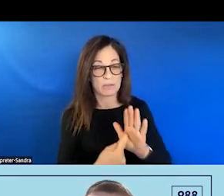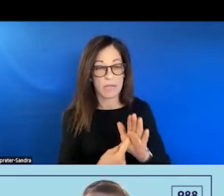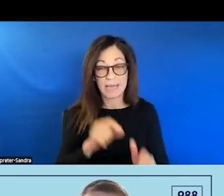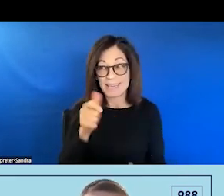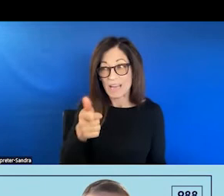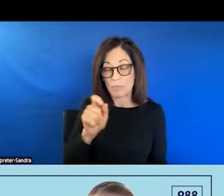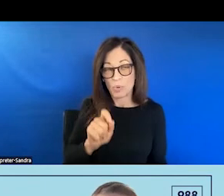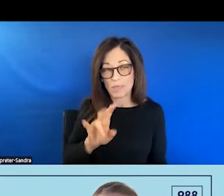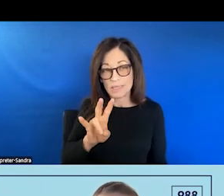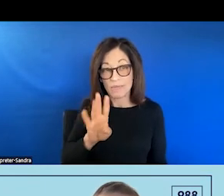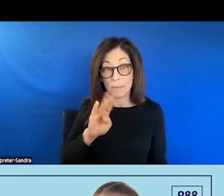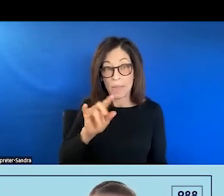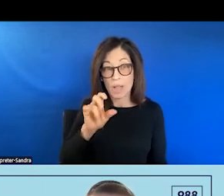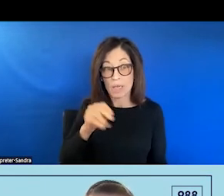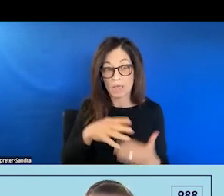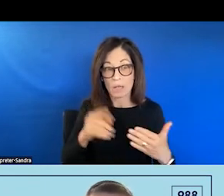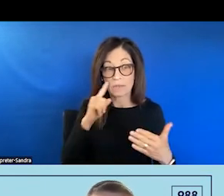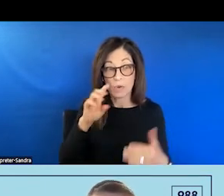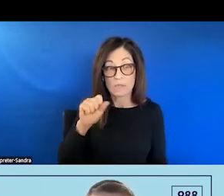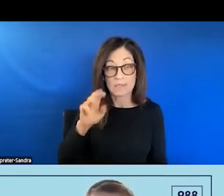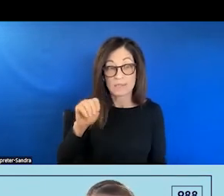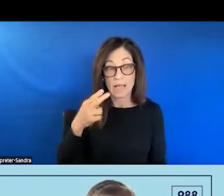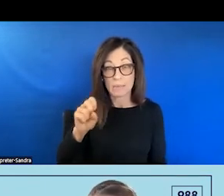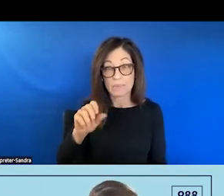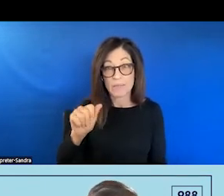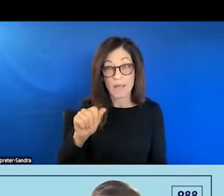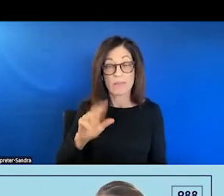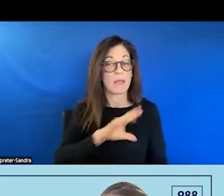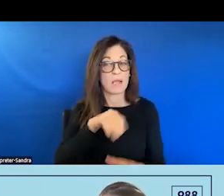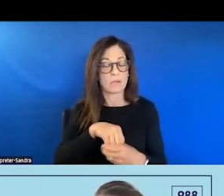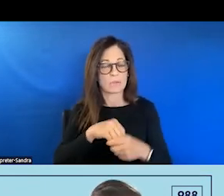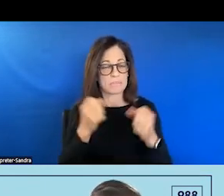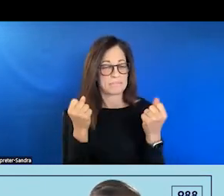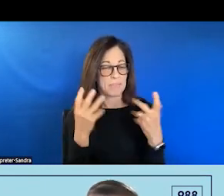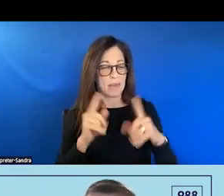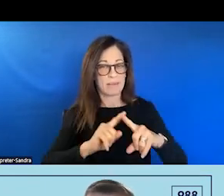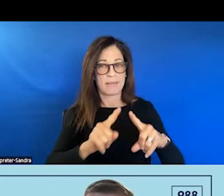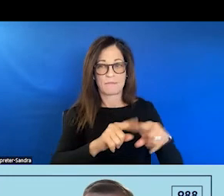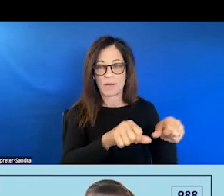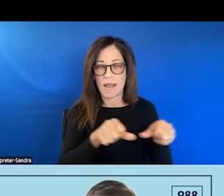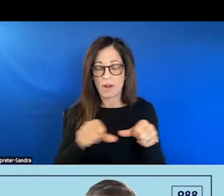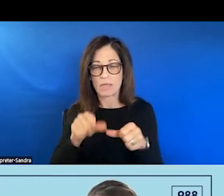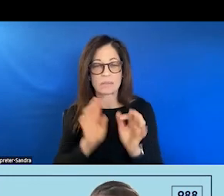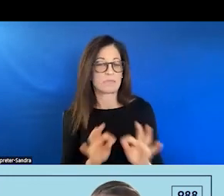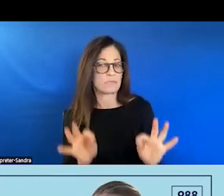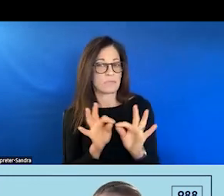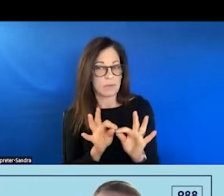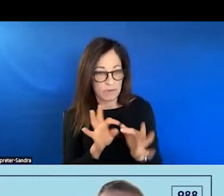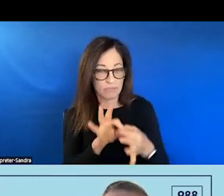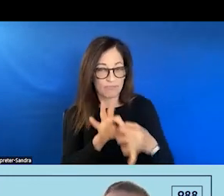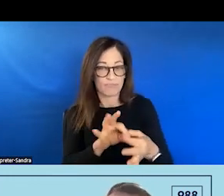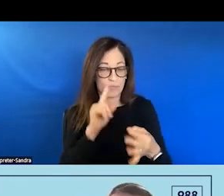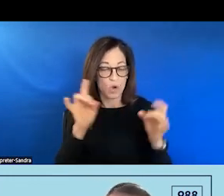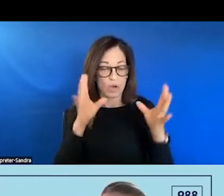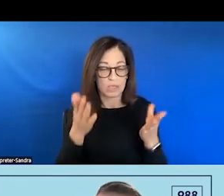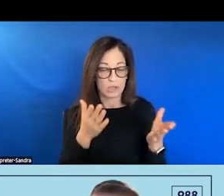for Samhsa, which includes a number of areas that are relevant for crisis services,